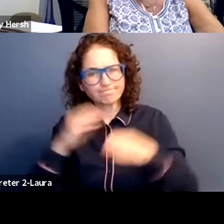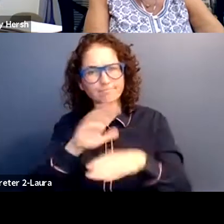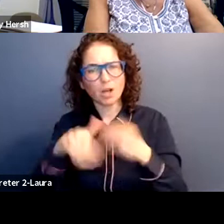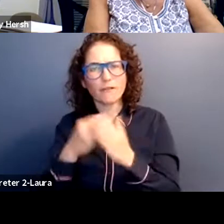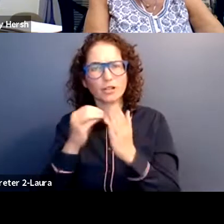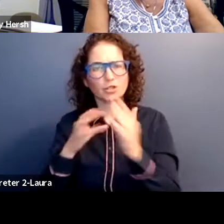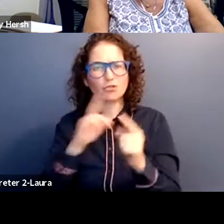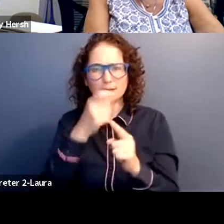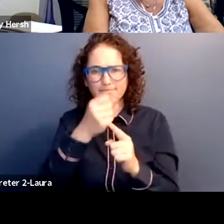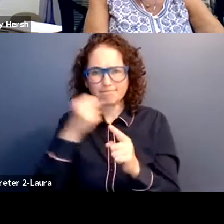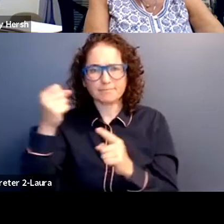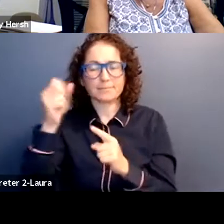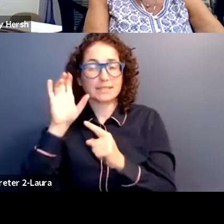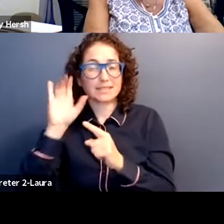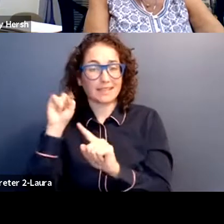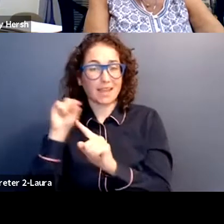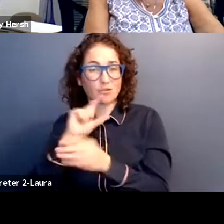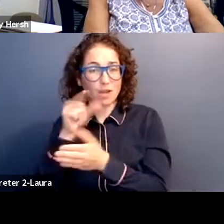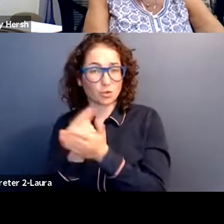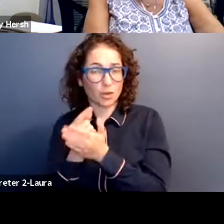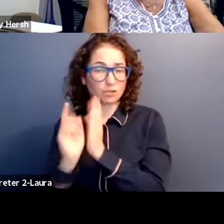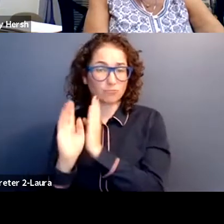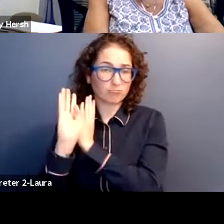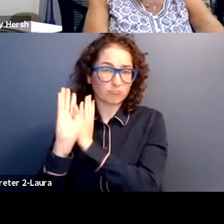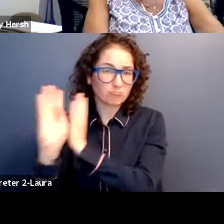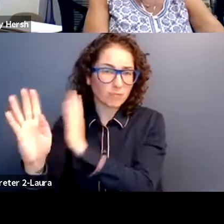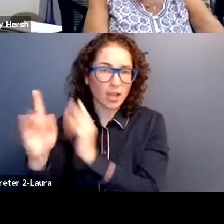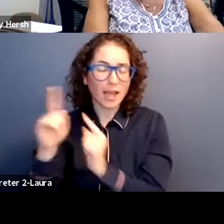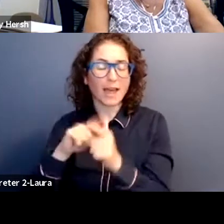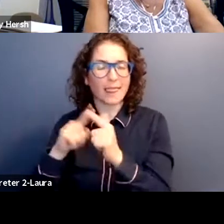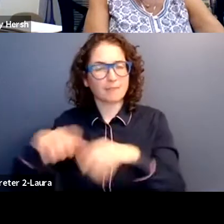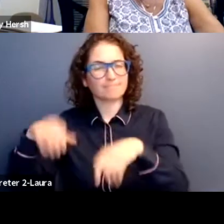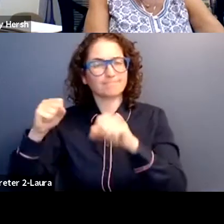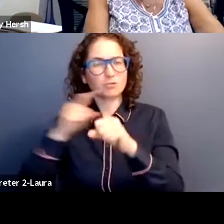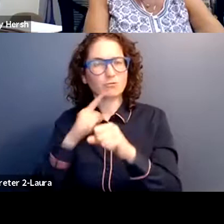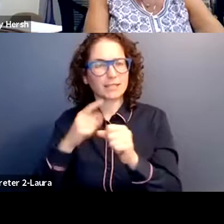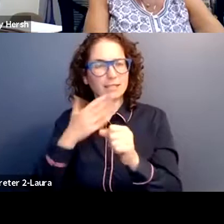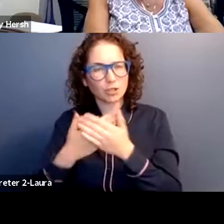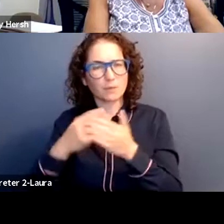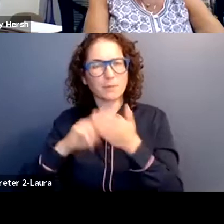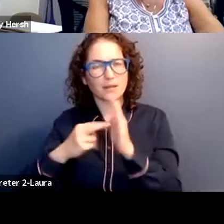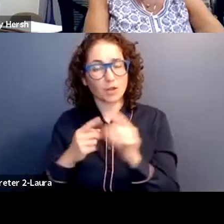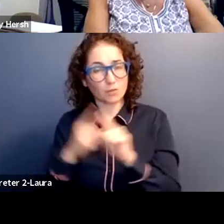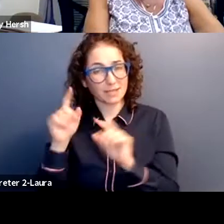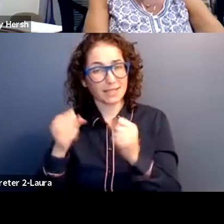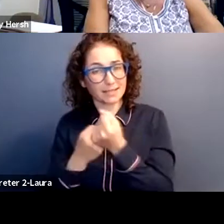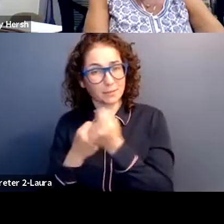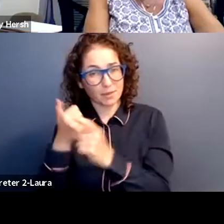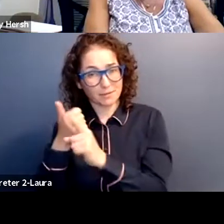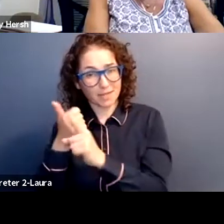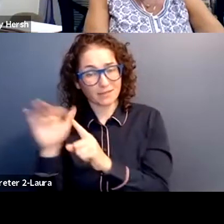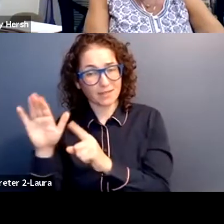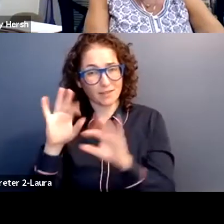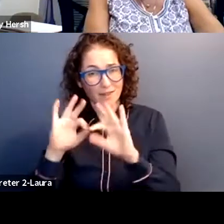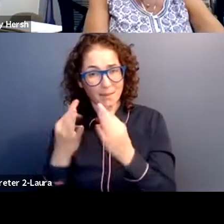to that graduation stage, across the stage, and into meaningful careers where they really have the ability to support themselves and their families.